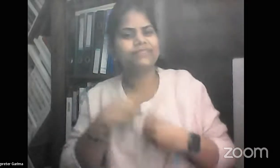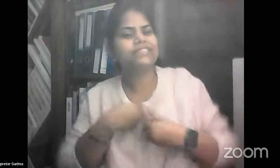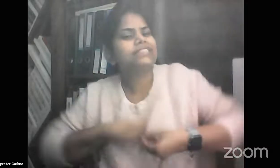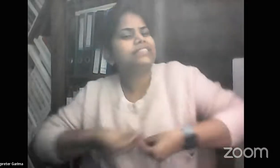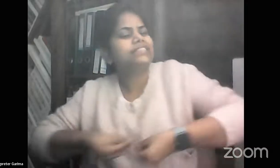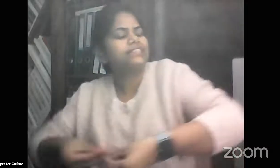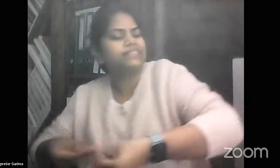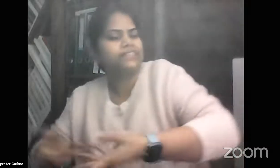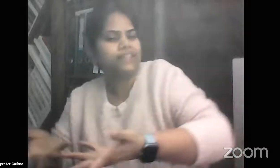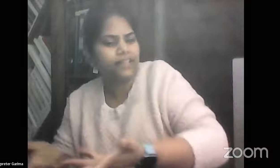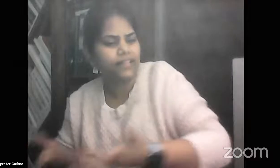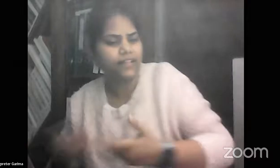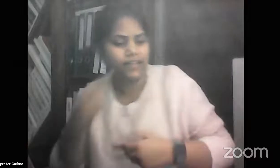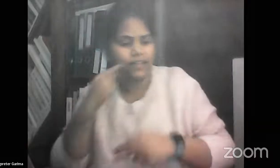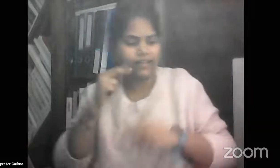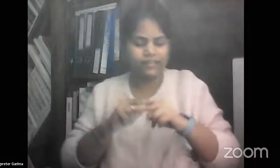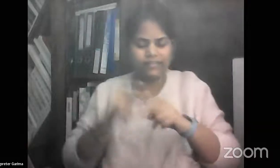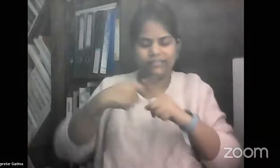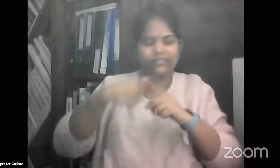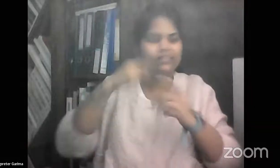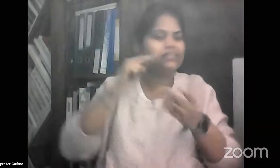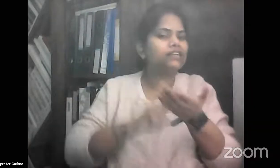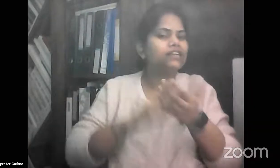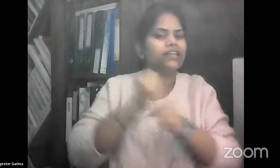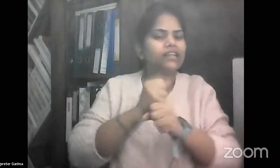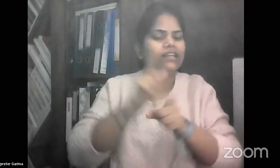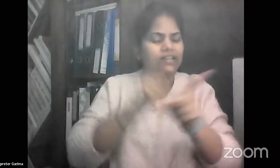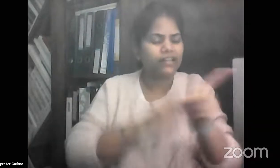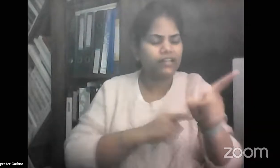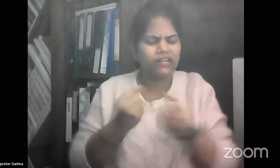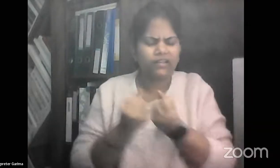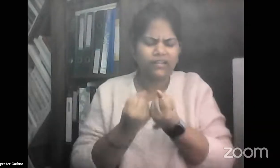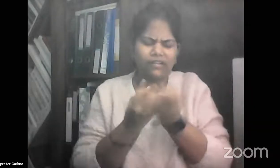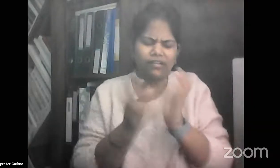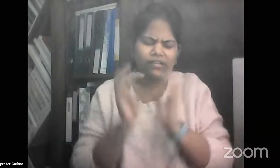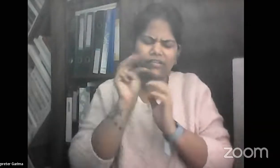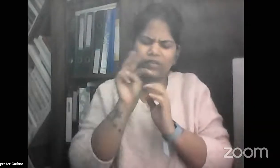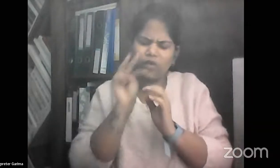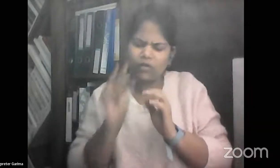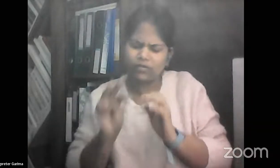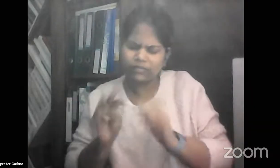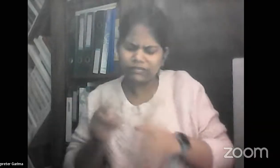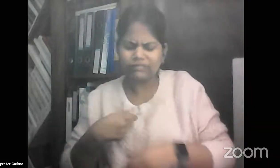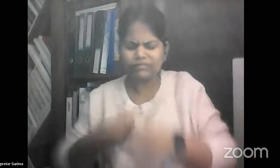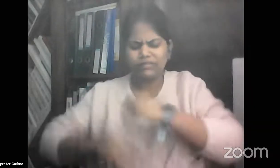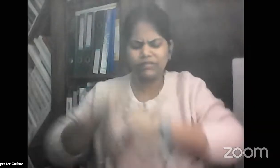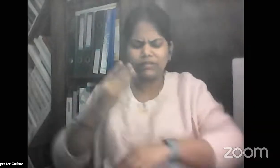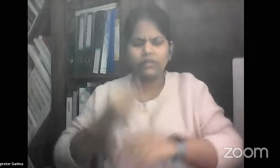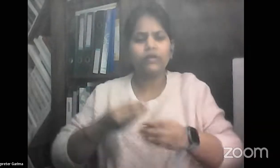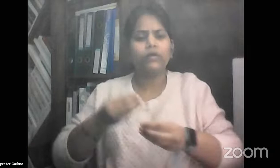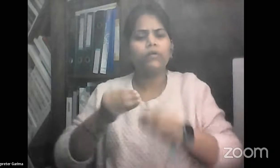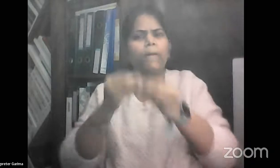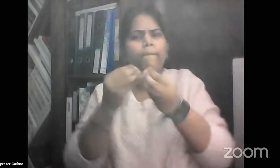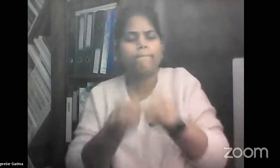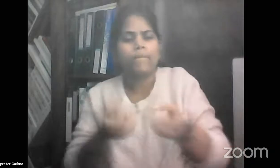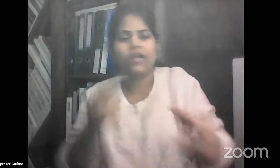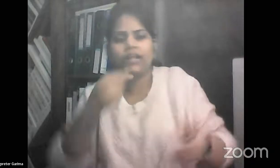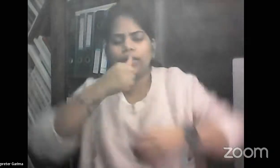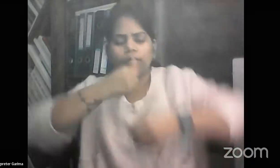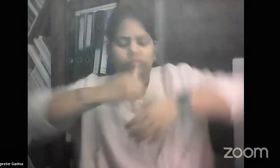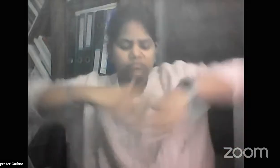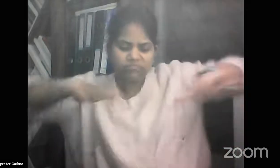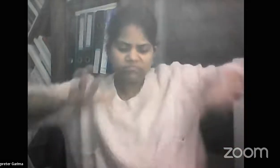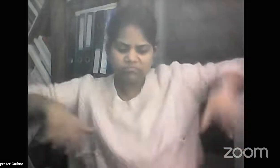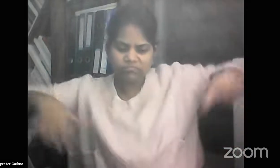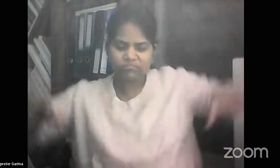His state is kingly, thousands at his bidding speed, and post over land and ocean without